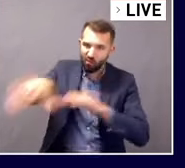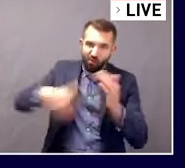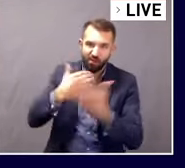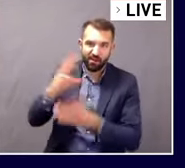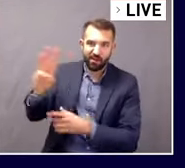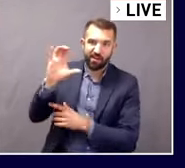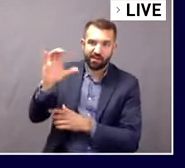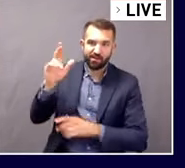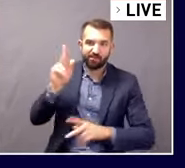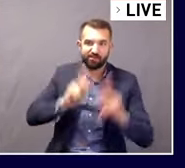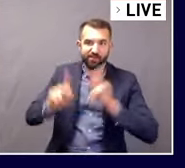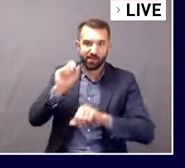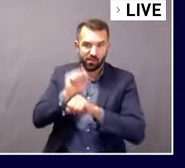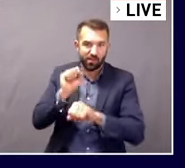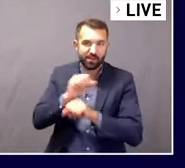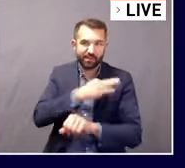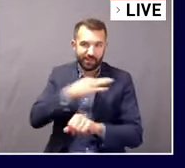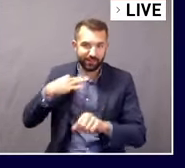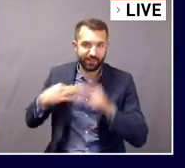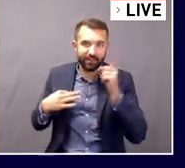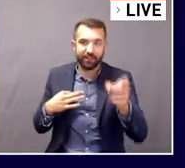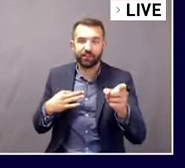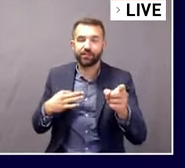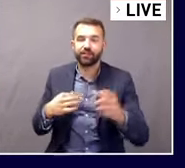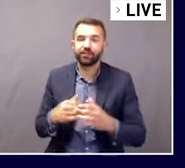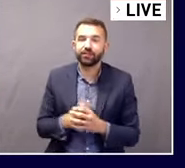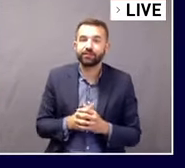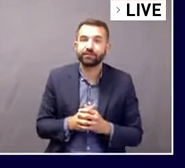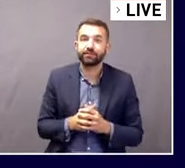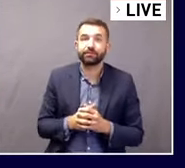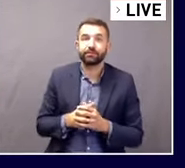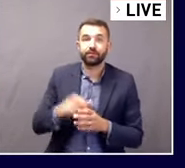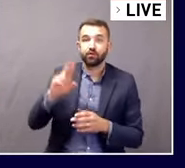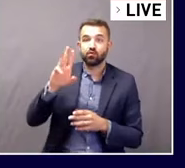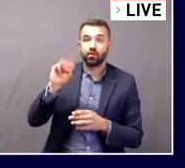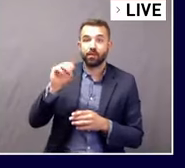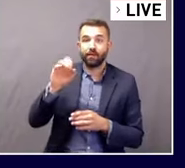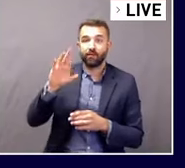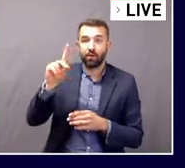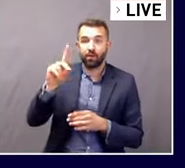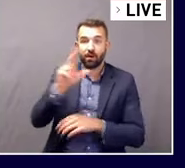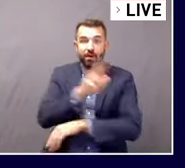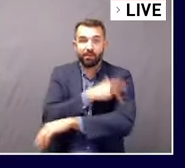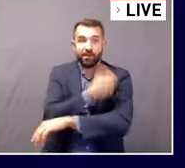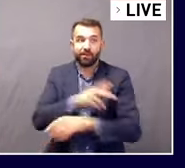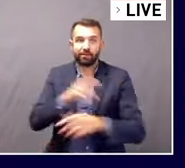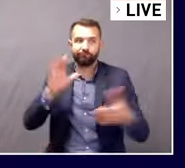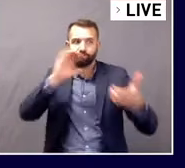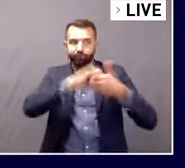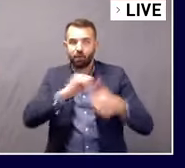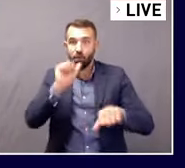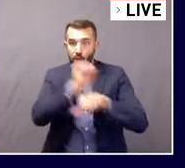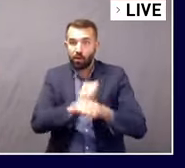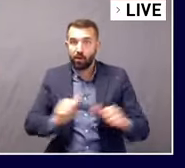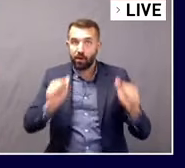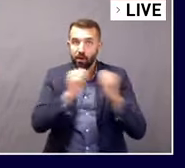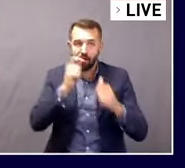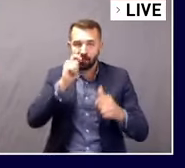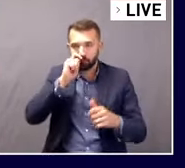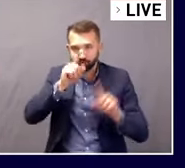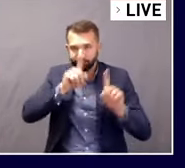there to help us organize that testing and get those specimens to the Maine CDC laboratory. As we have more